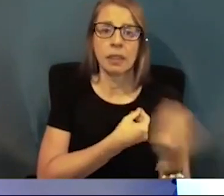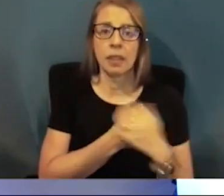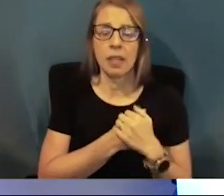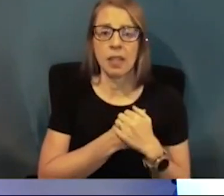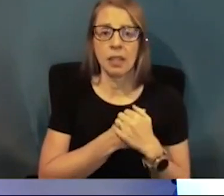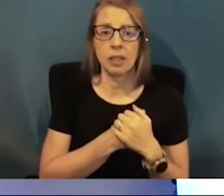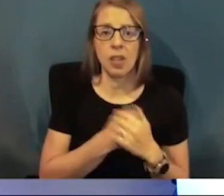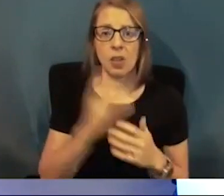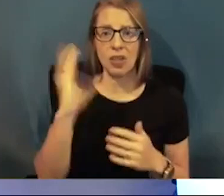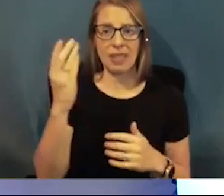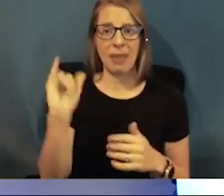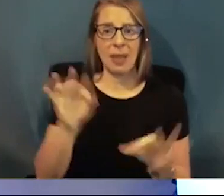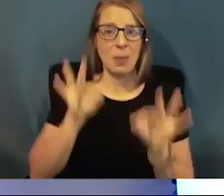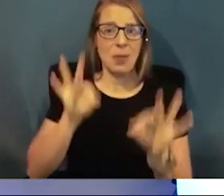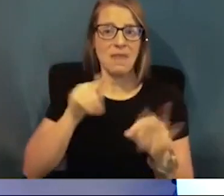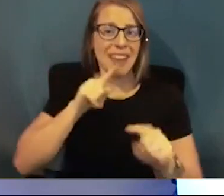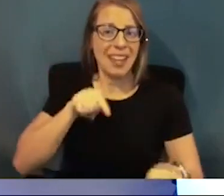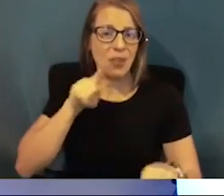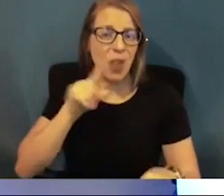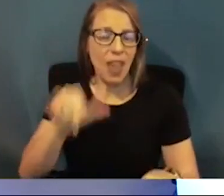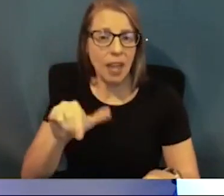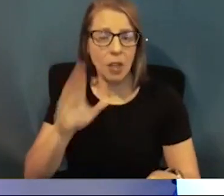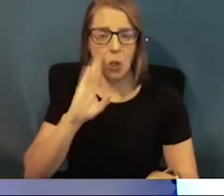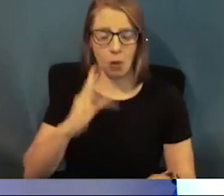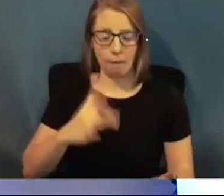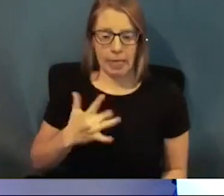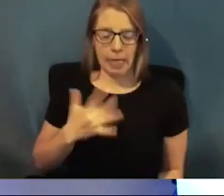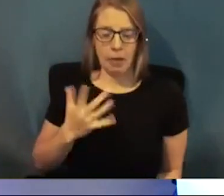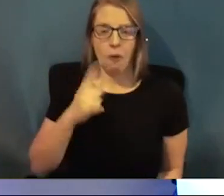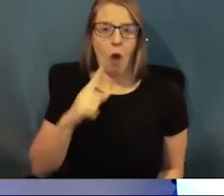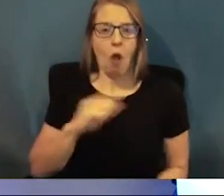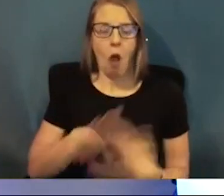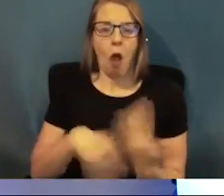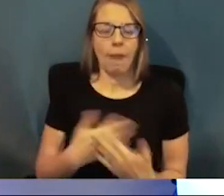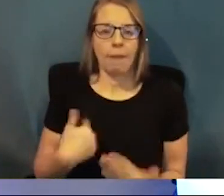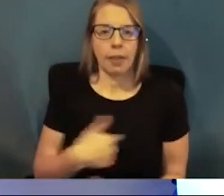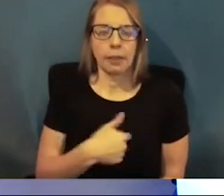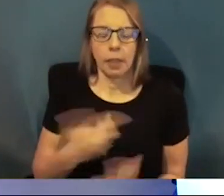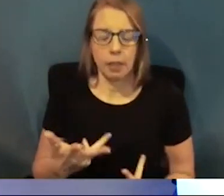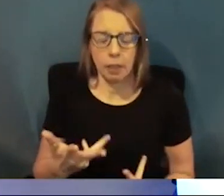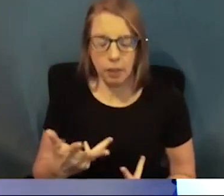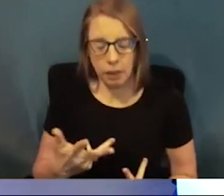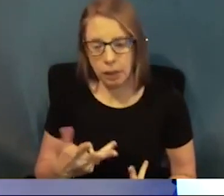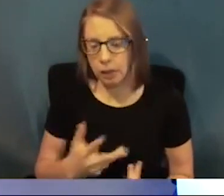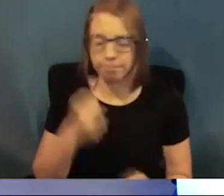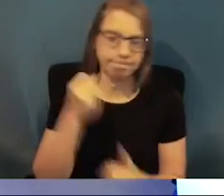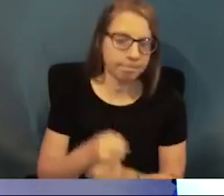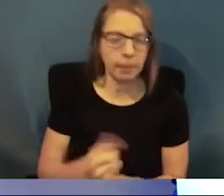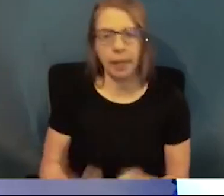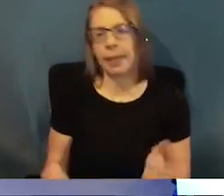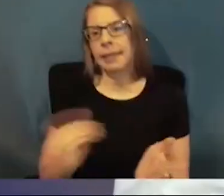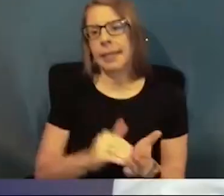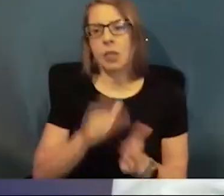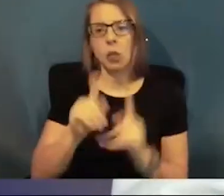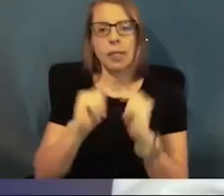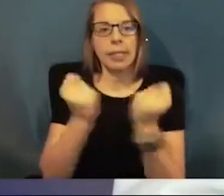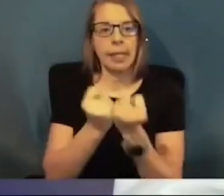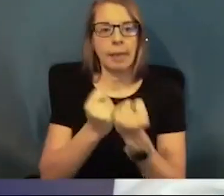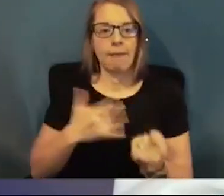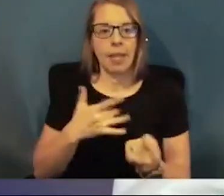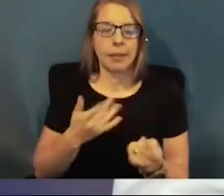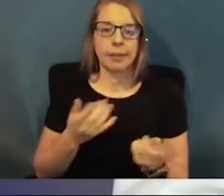answer for that. We know that there's that feeling for all of us, like, oh my gosh, here we go again. Your teams must be feeling that too, right? Here we go